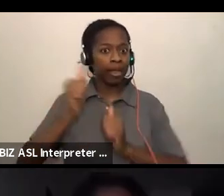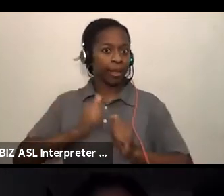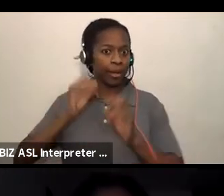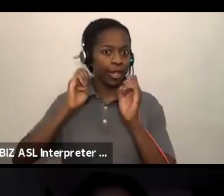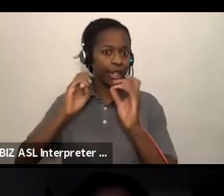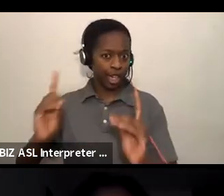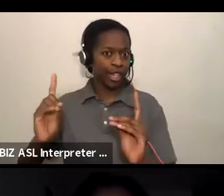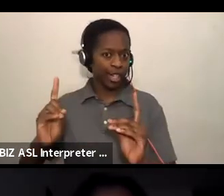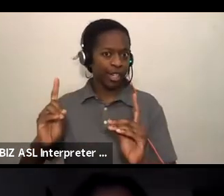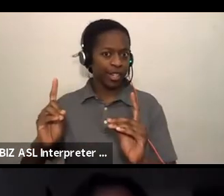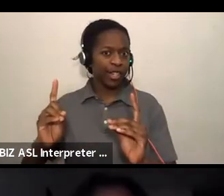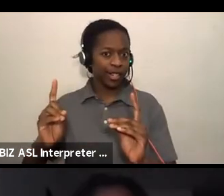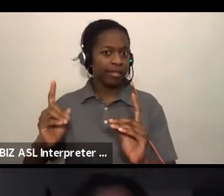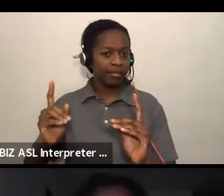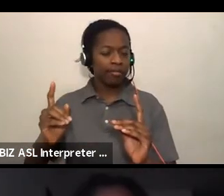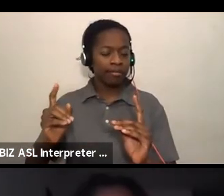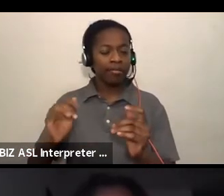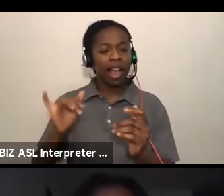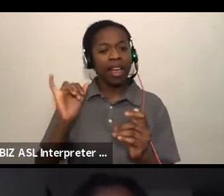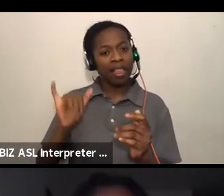a part of these conversations.